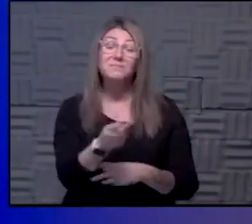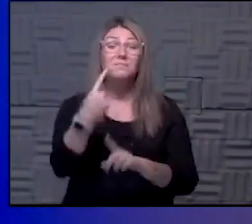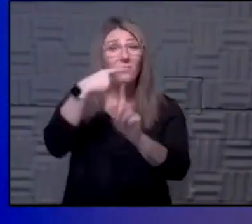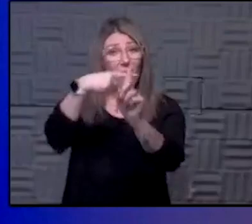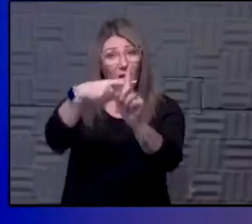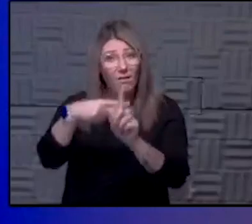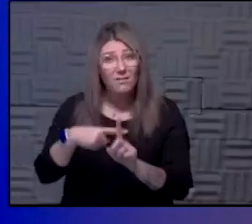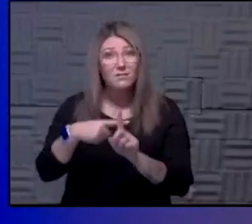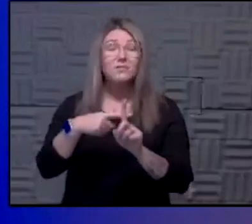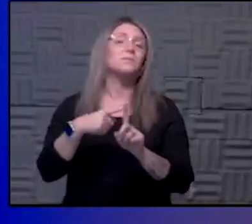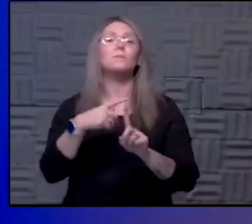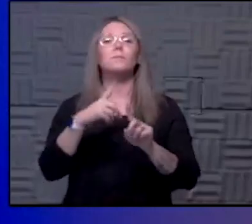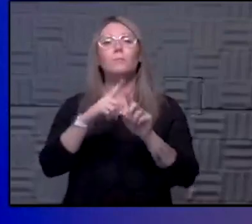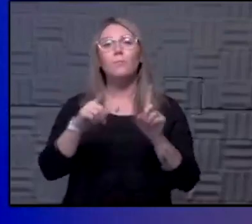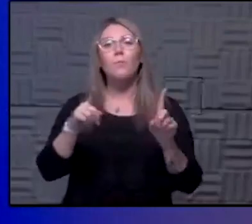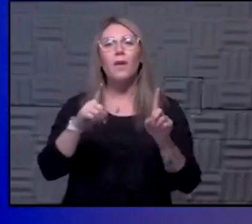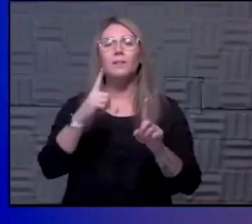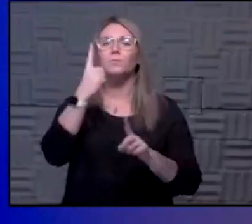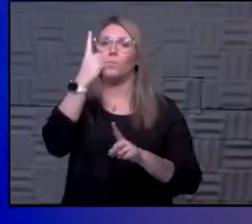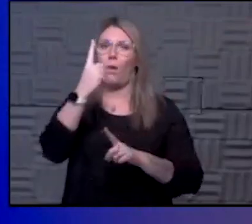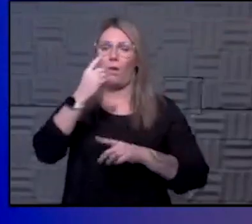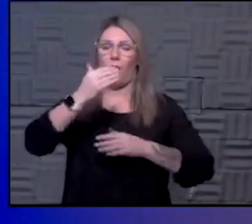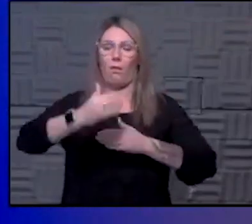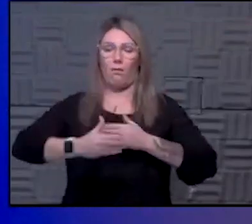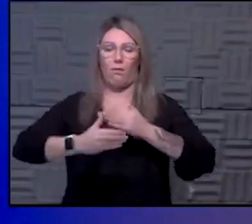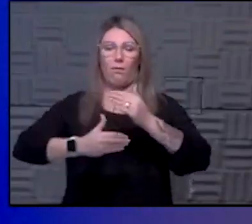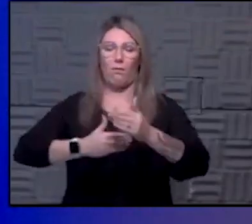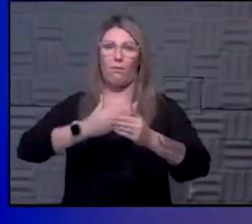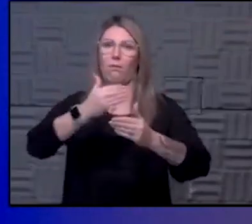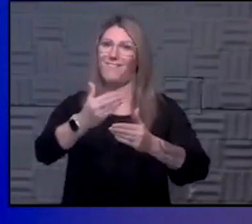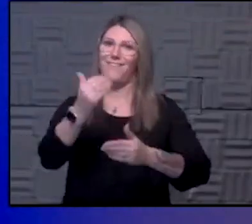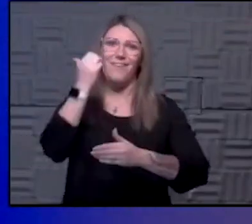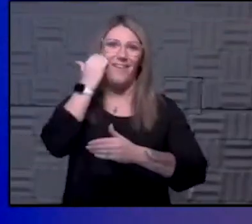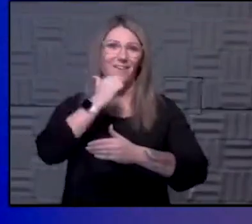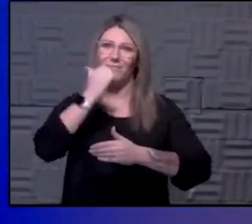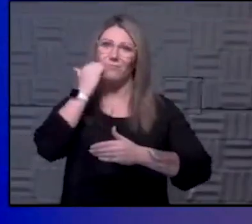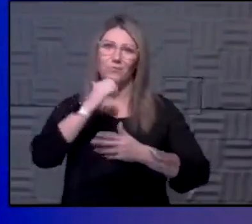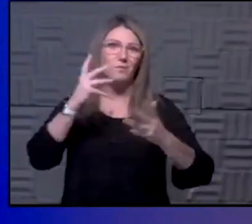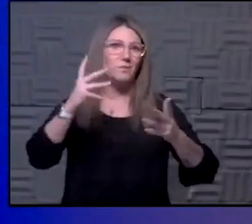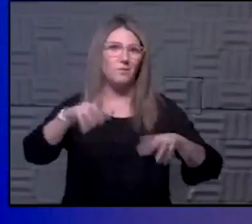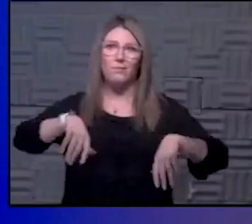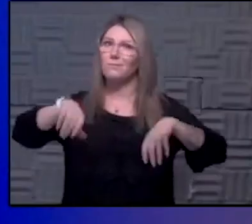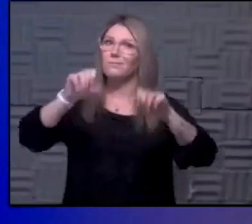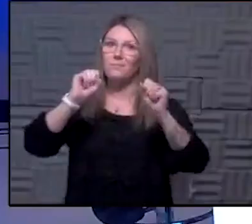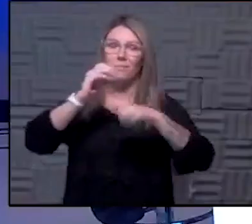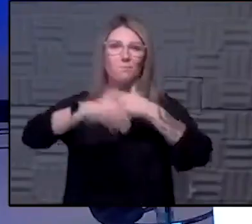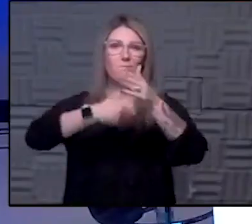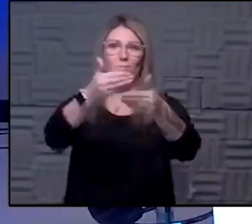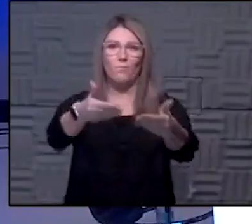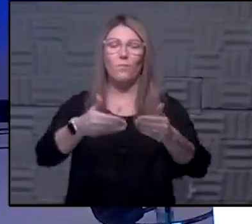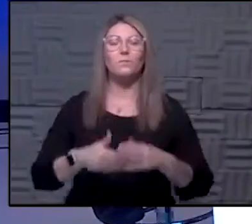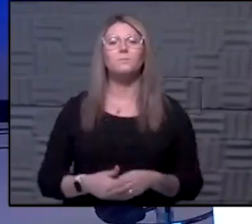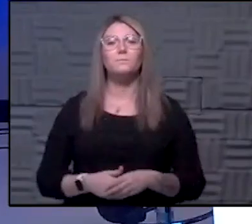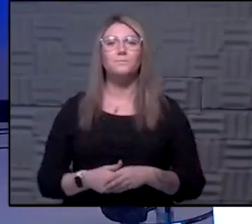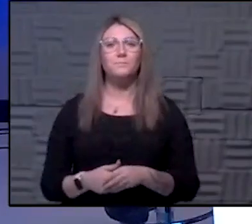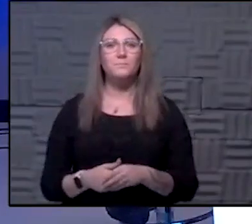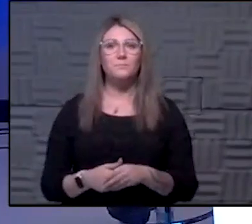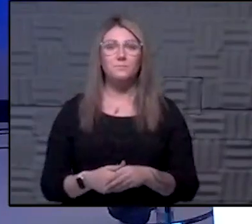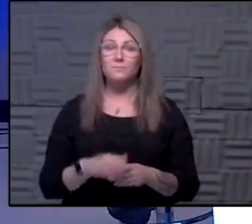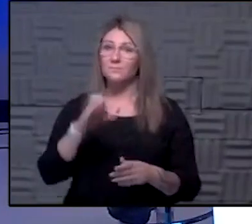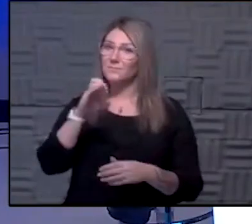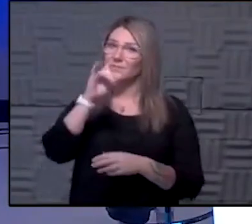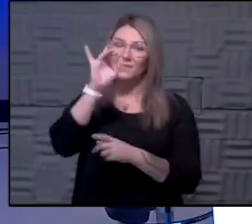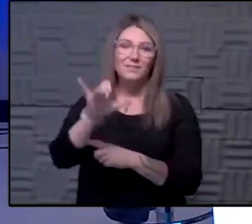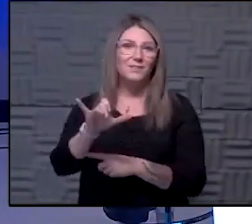but it has been a one step at a time and a one day at a time process. Cody, I don't